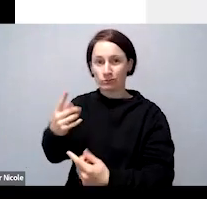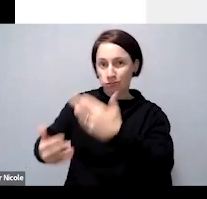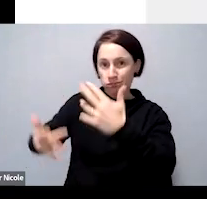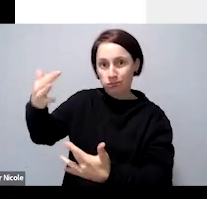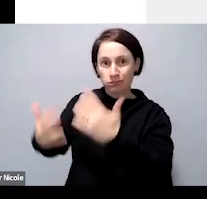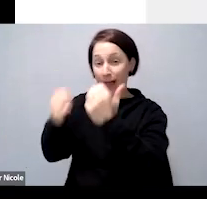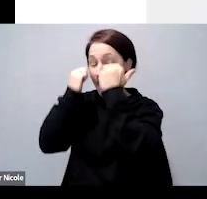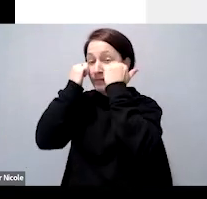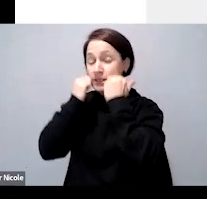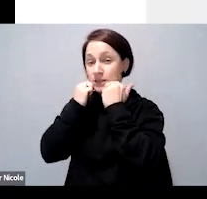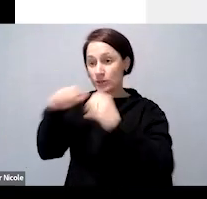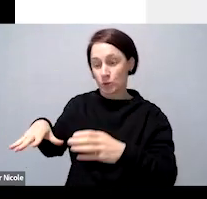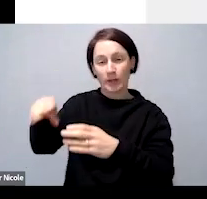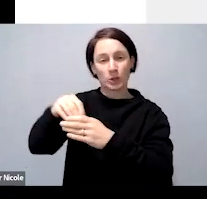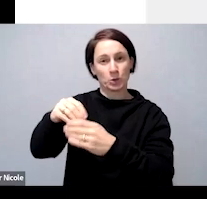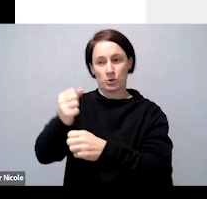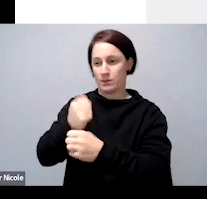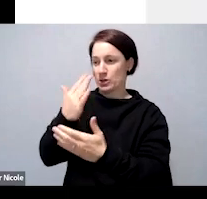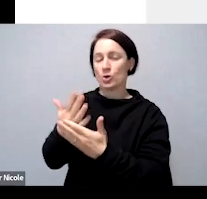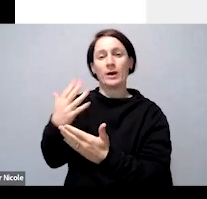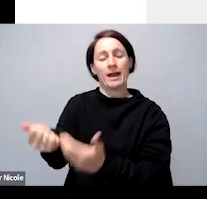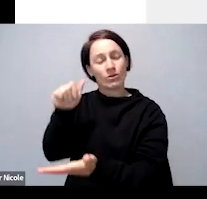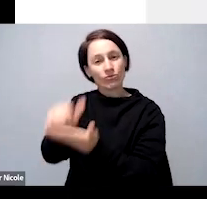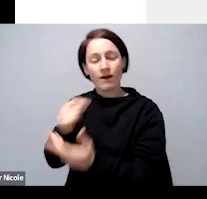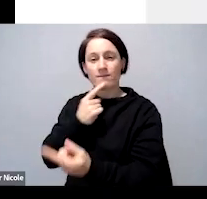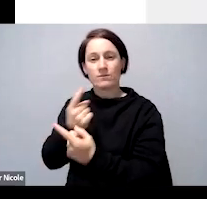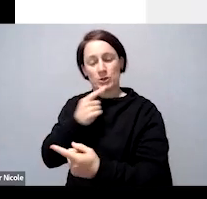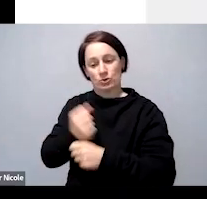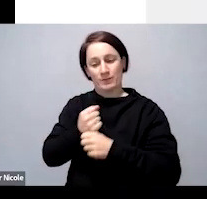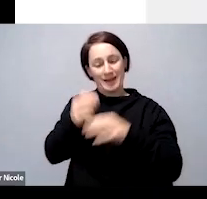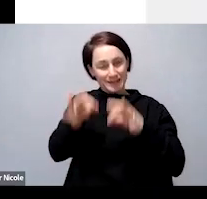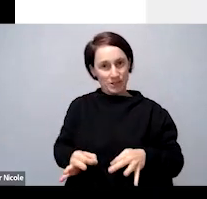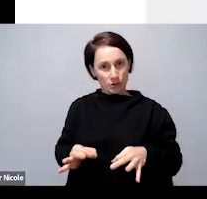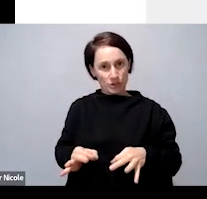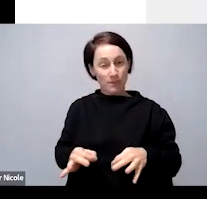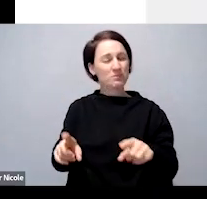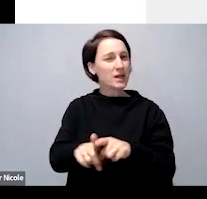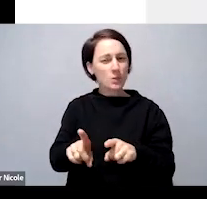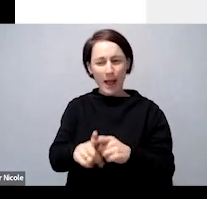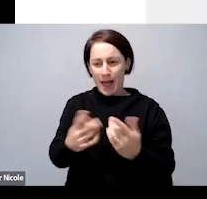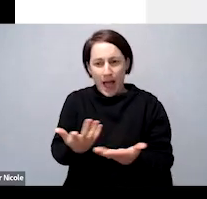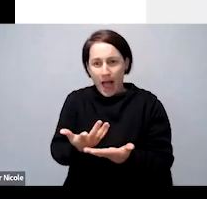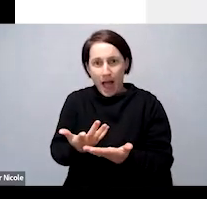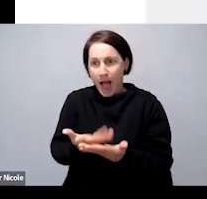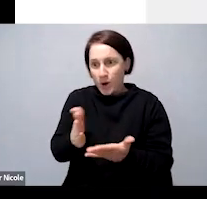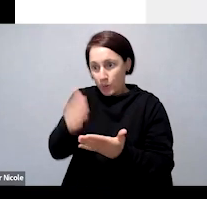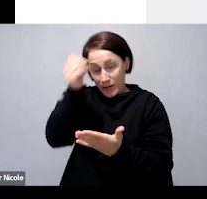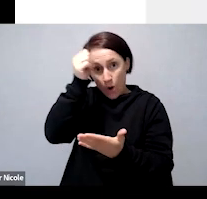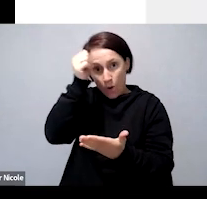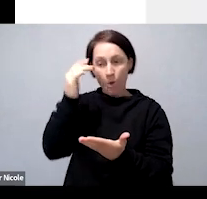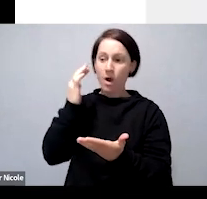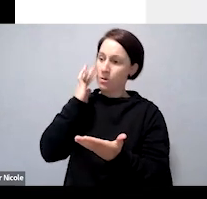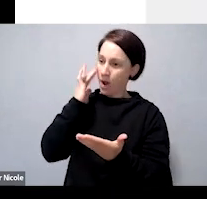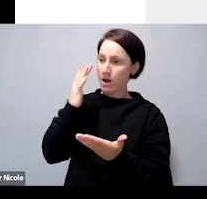into systems and structures that help us to make informed decisions? And how will we know, when we've arrived